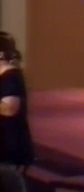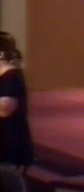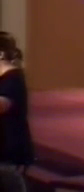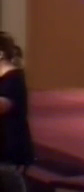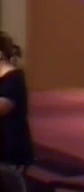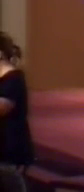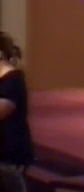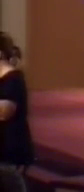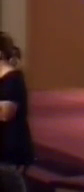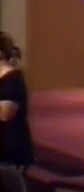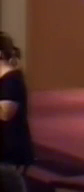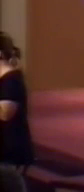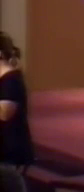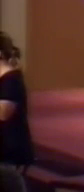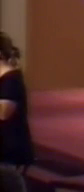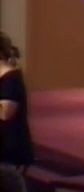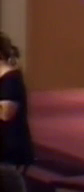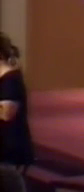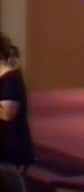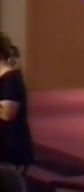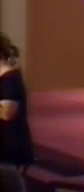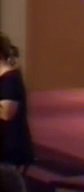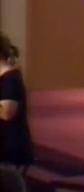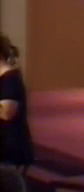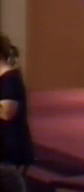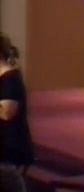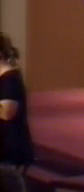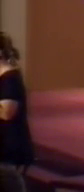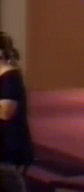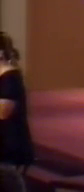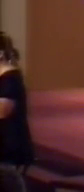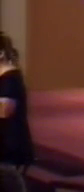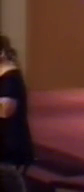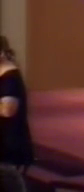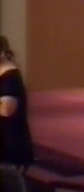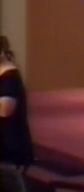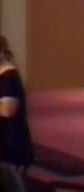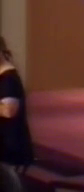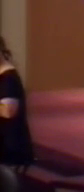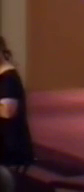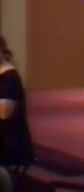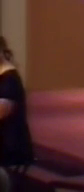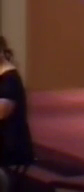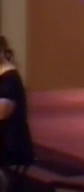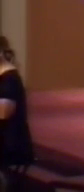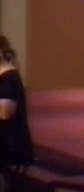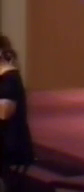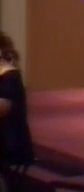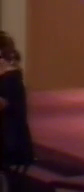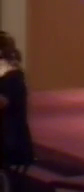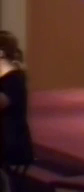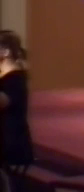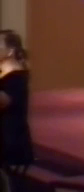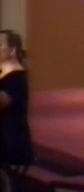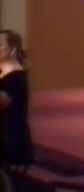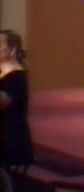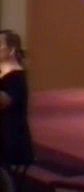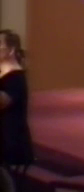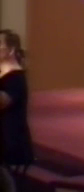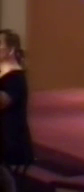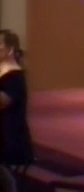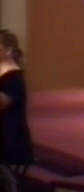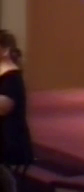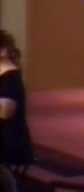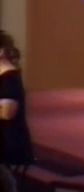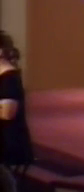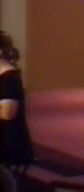fact, in John 19:30, his very last words, as he would breathe his last breath, he said, "It is finished." And so